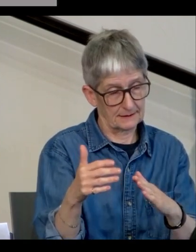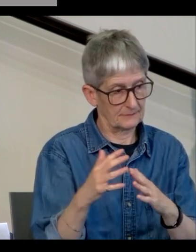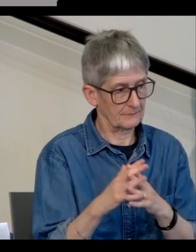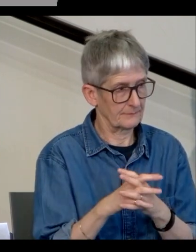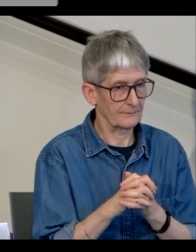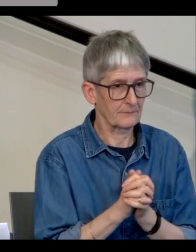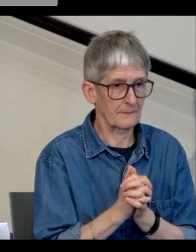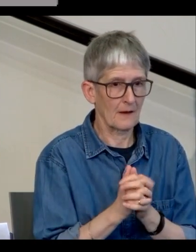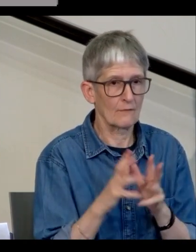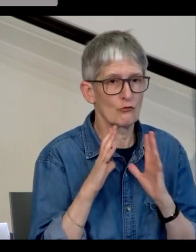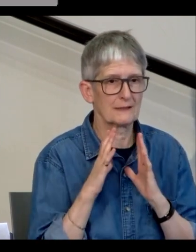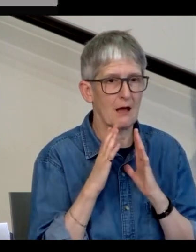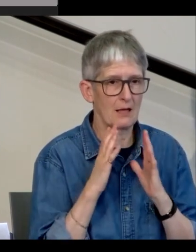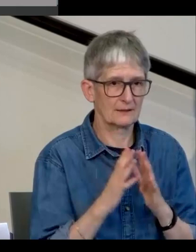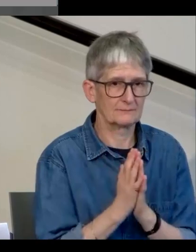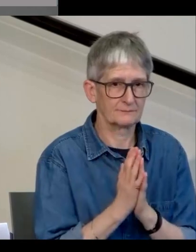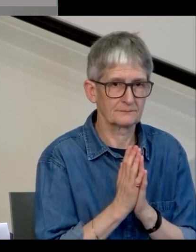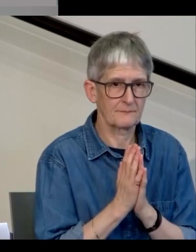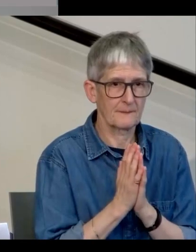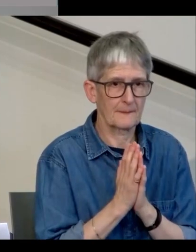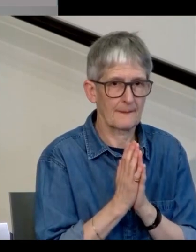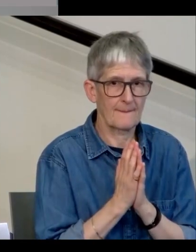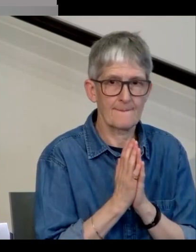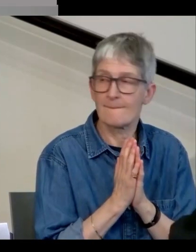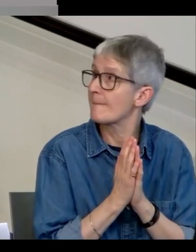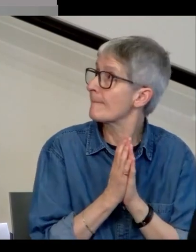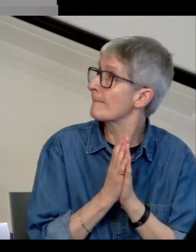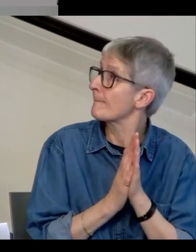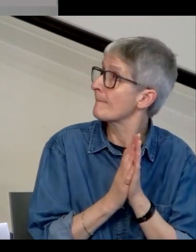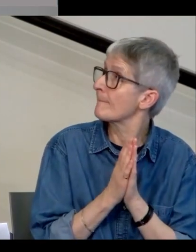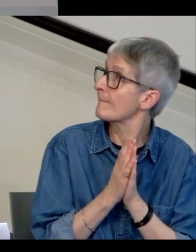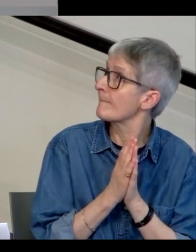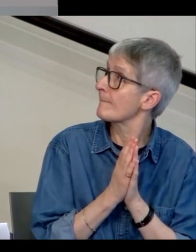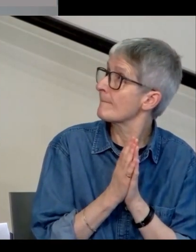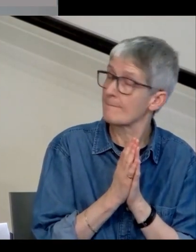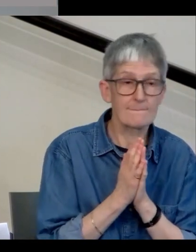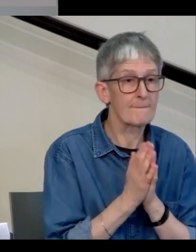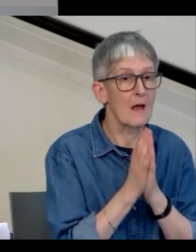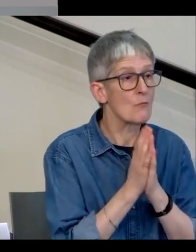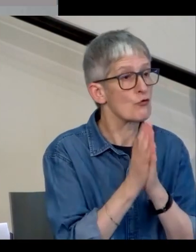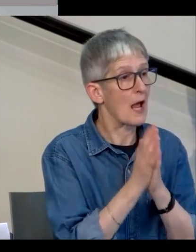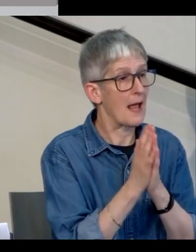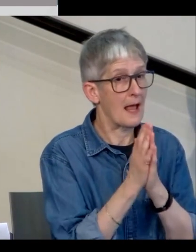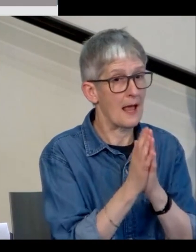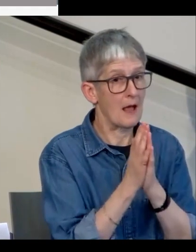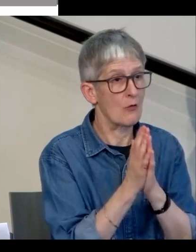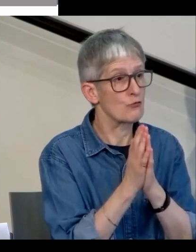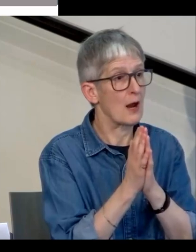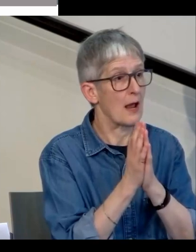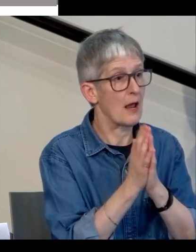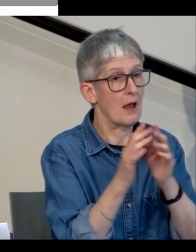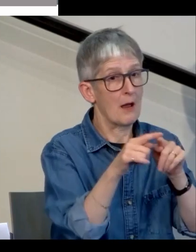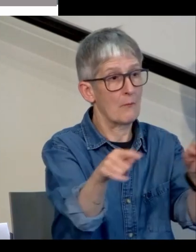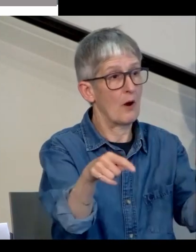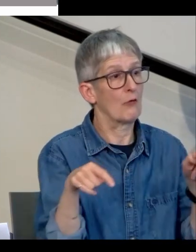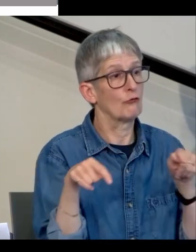are up there. Let's look at prayer. Very excited that we have a prayer room, which I know you'll be hearing